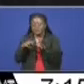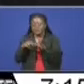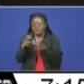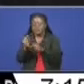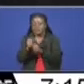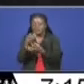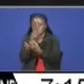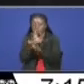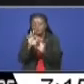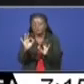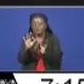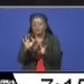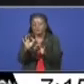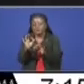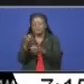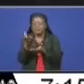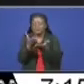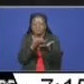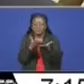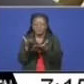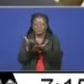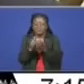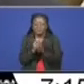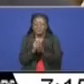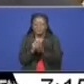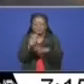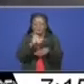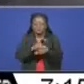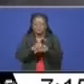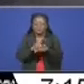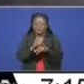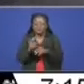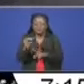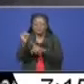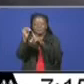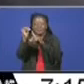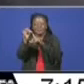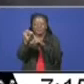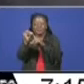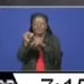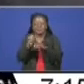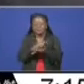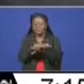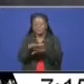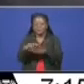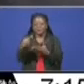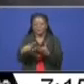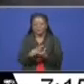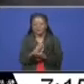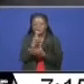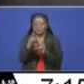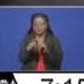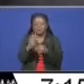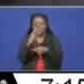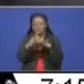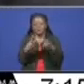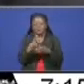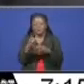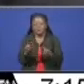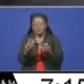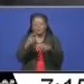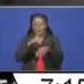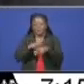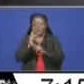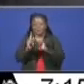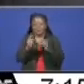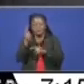services. The church's mandate is to promulgate the gospel to the world. And many times people think that the church